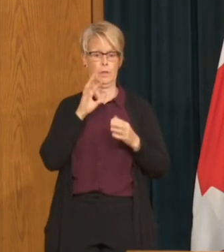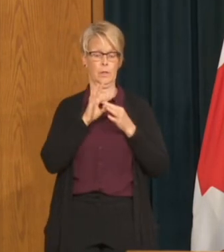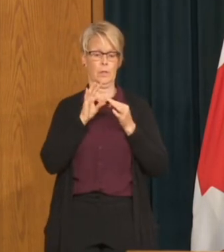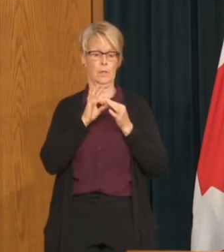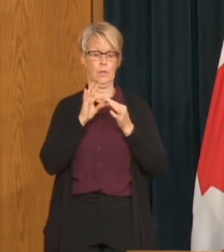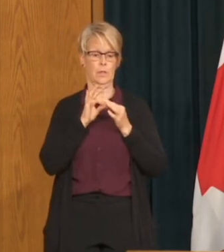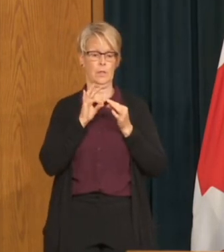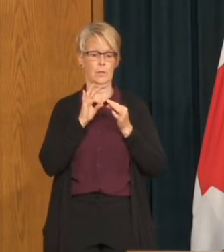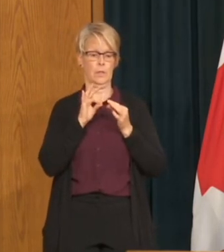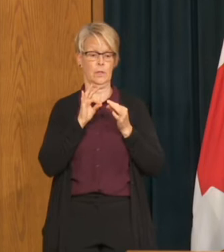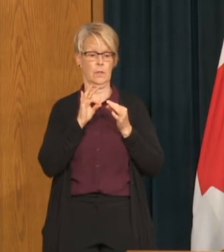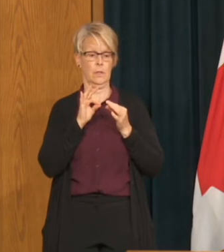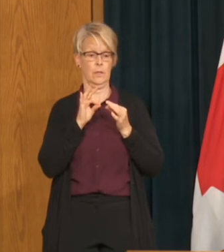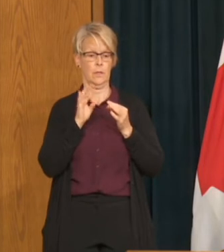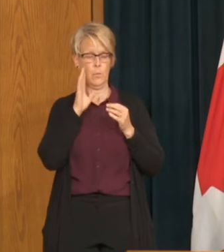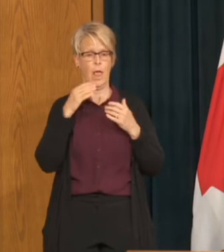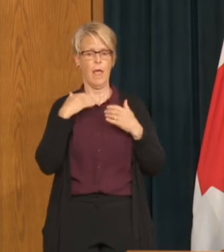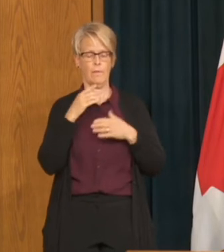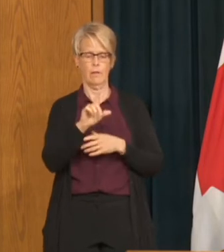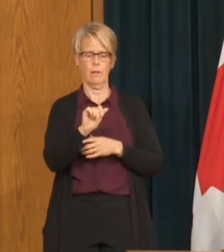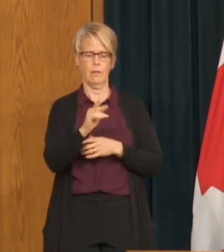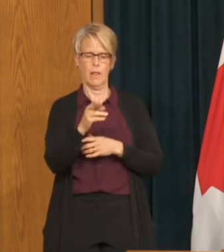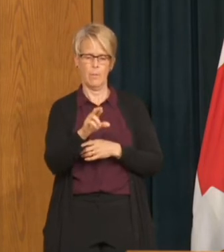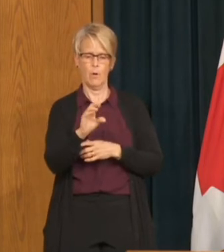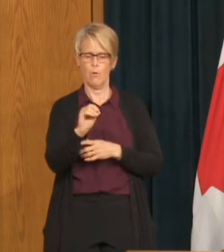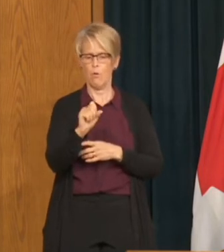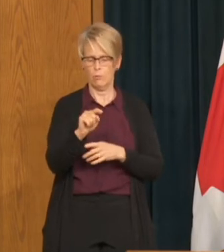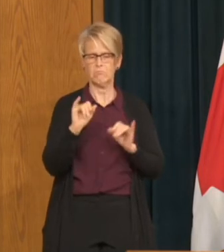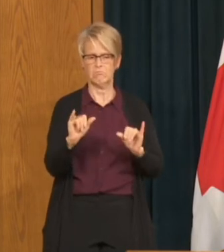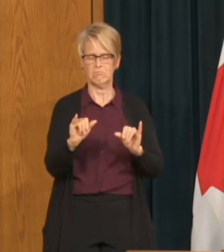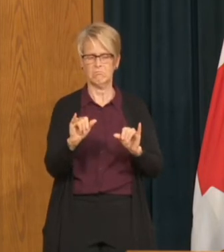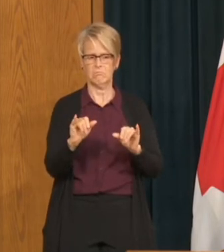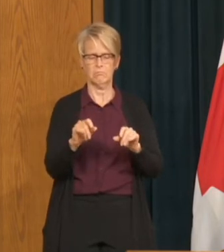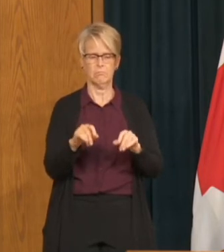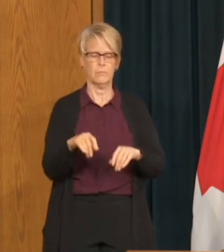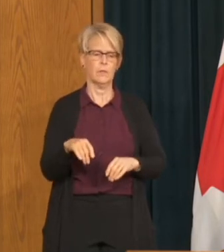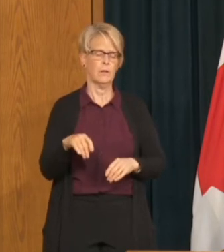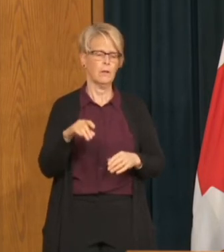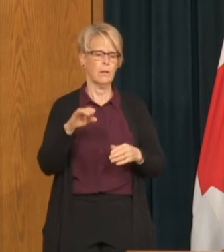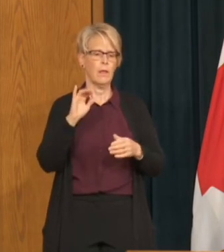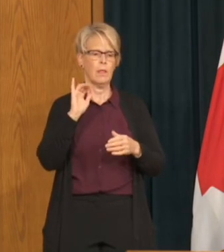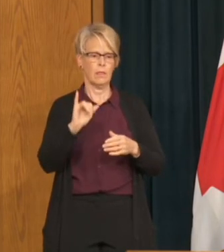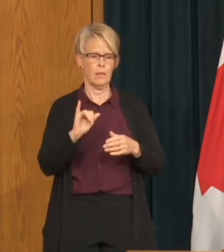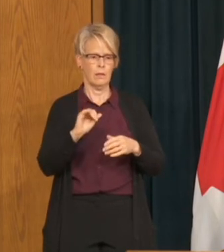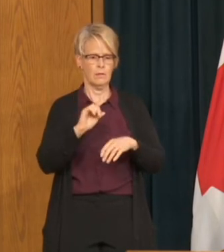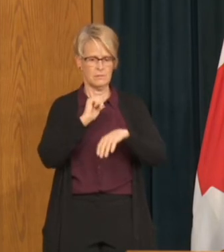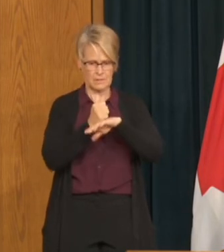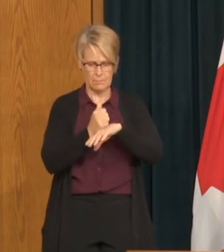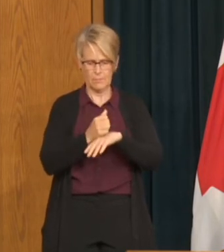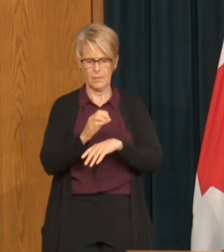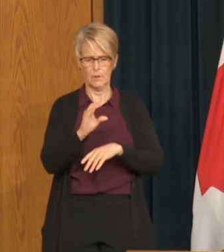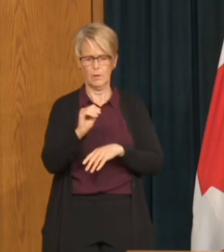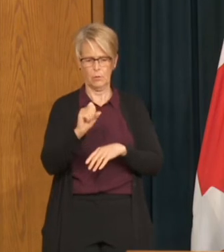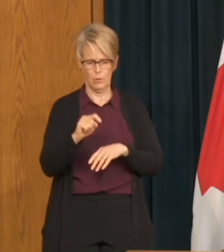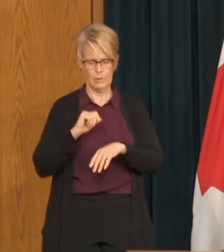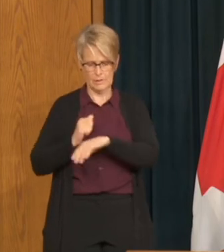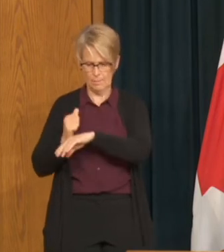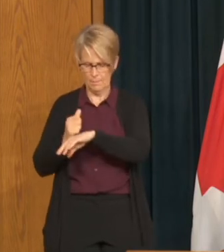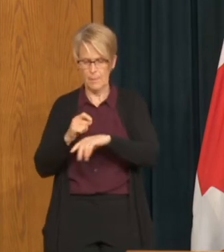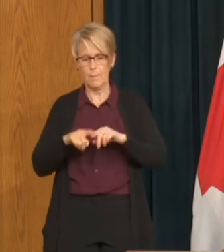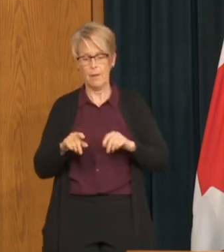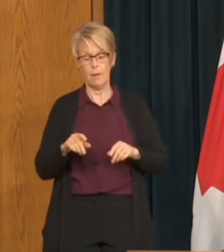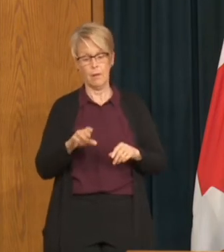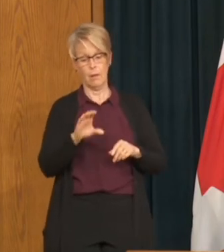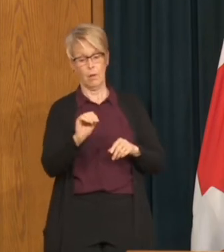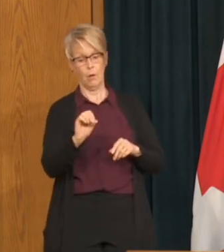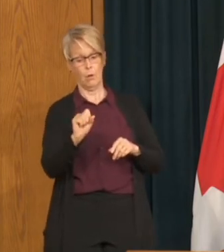overall, there'll be some fixed costs. The labor costs, for example, those will be set, and those will be a cost for setting up. But much of the